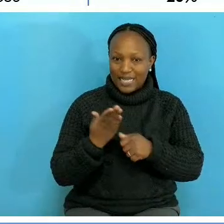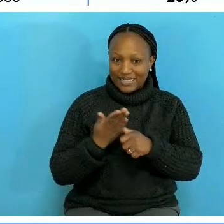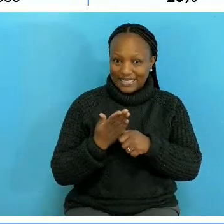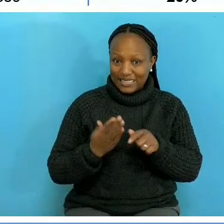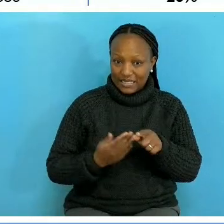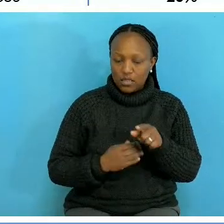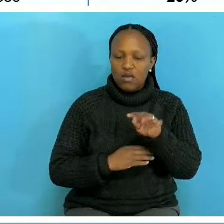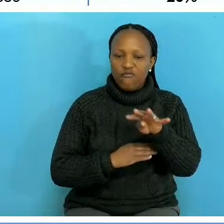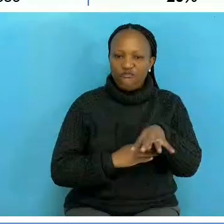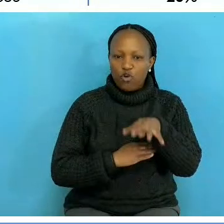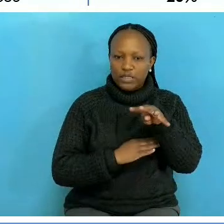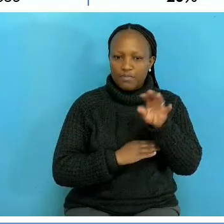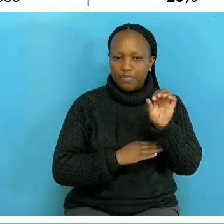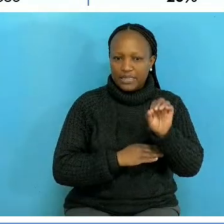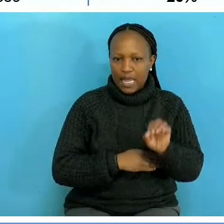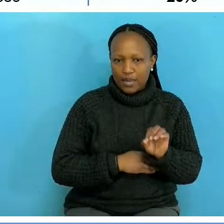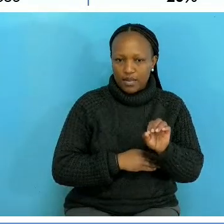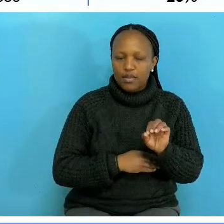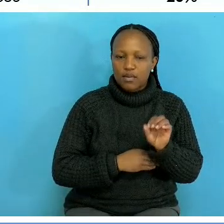14%.